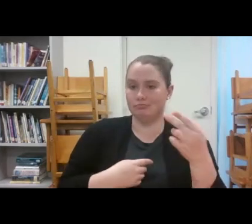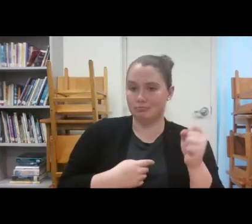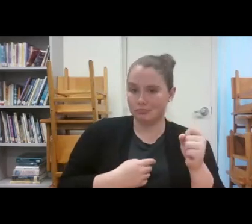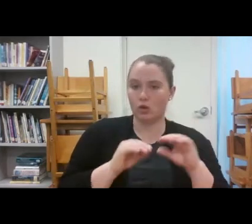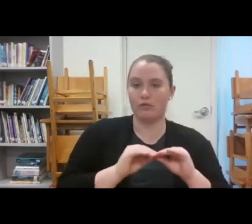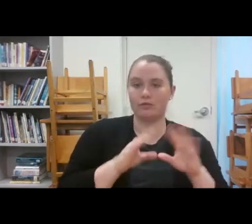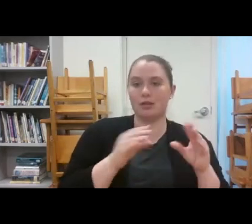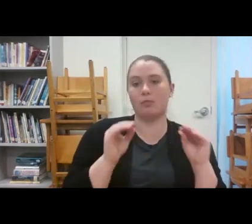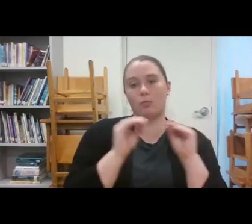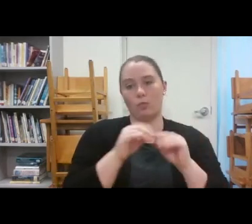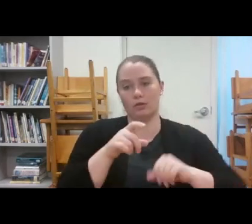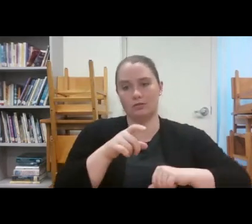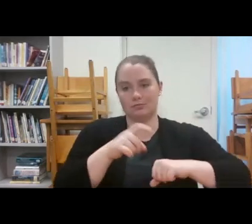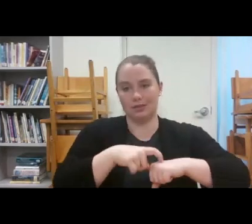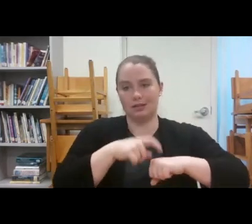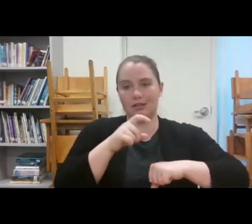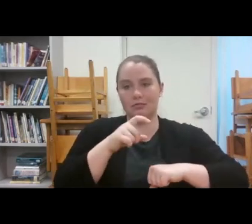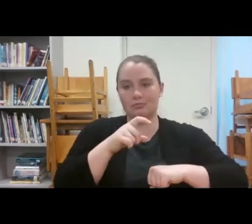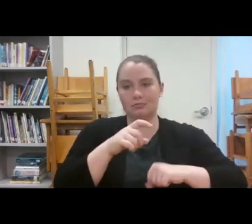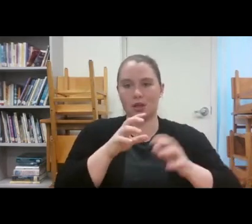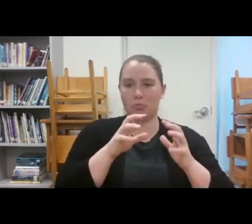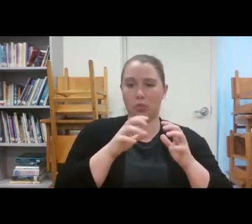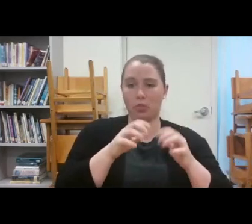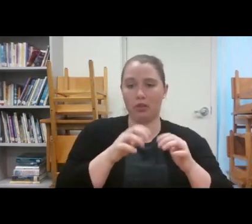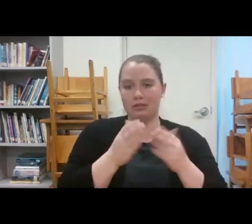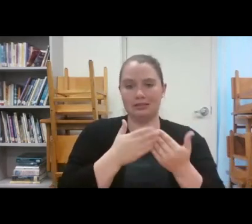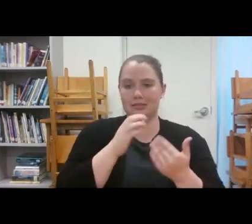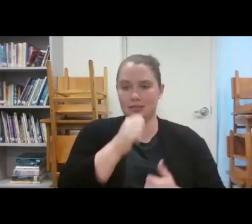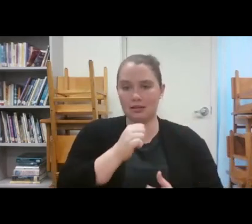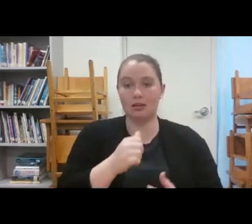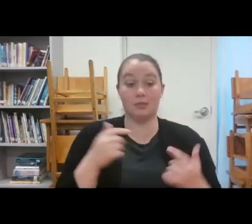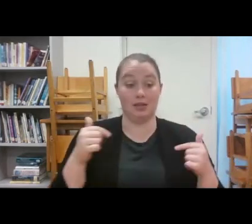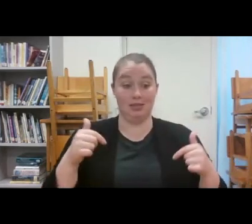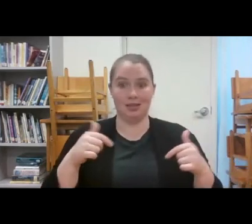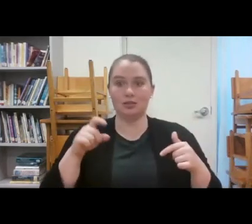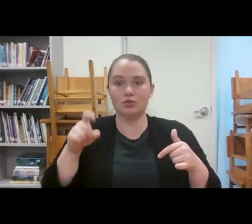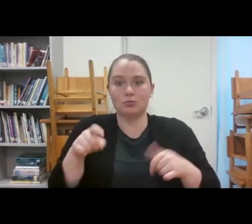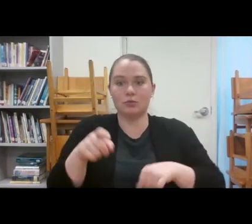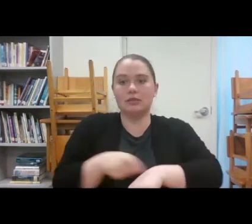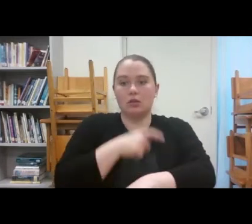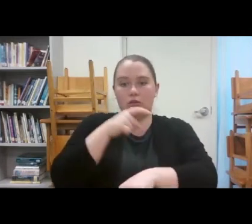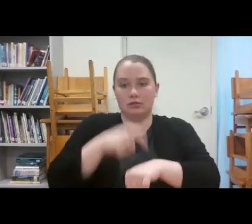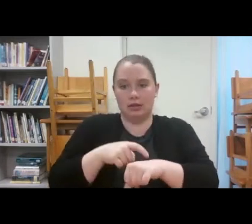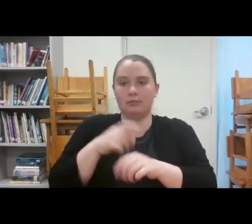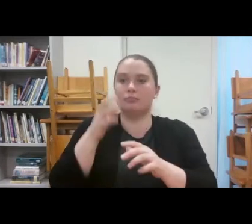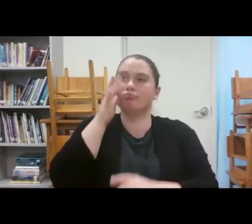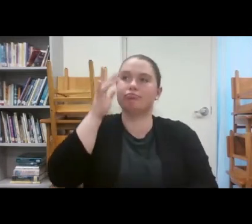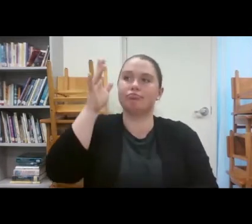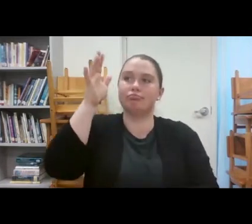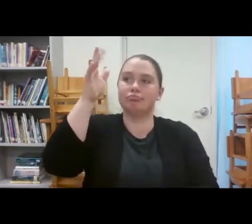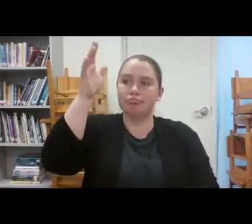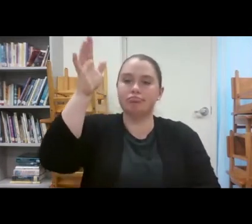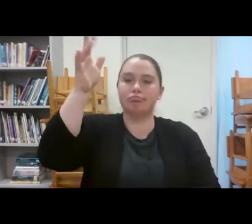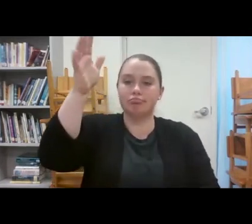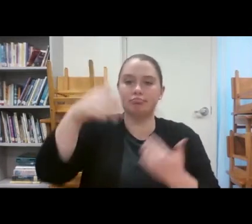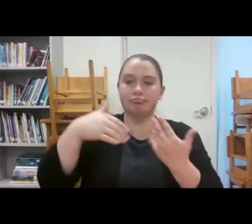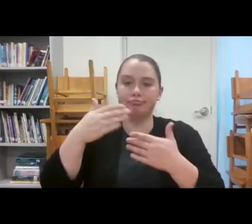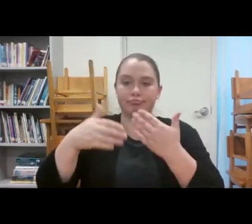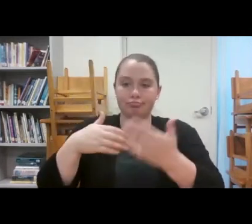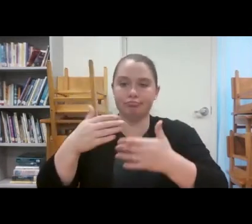longer. But this is an ongoing process, or should be, right? The work shouldn't end if